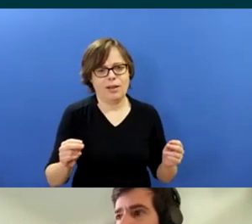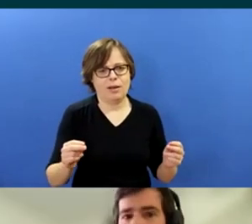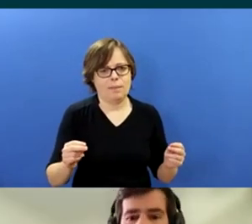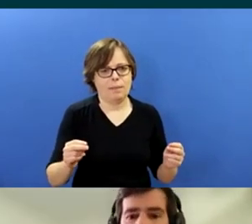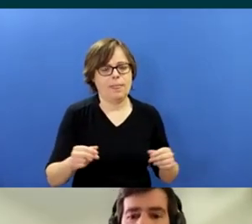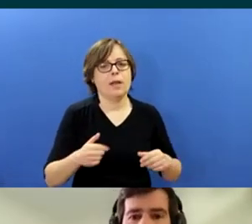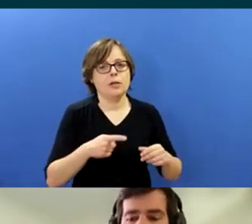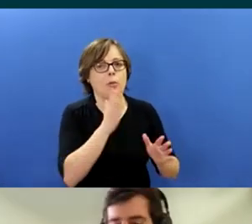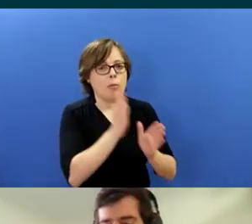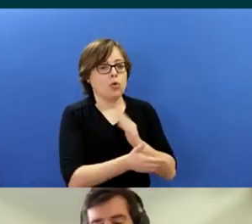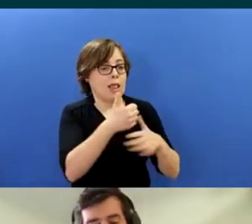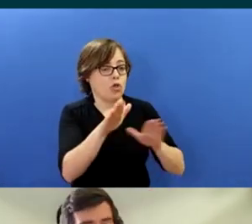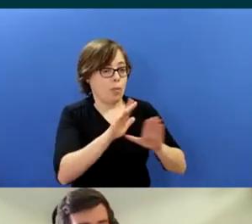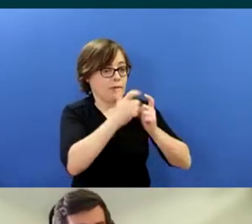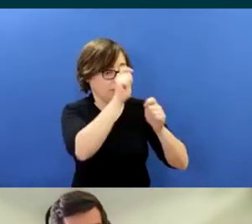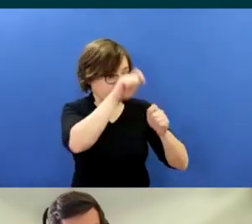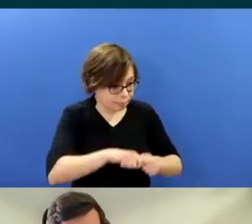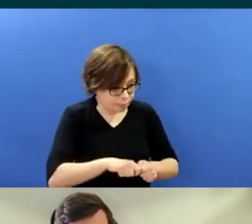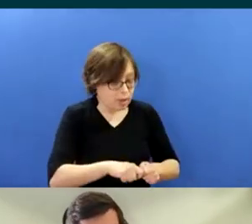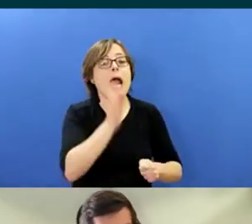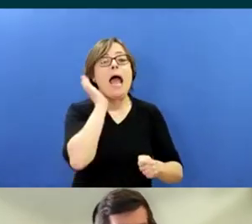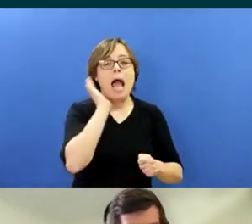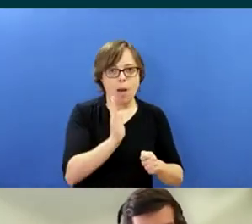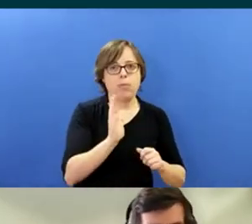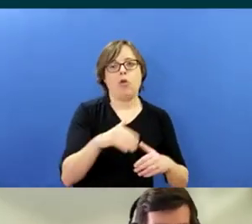I missed, yeah, okay now.